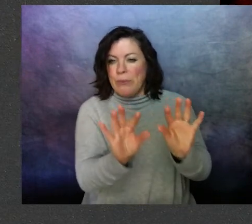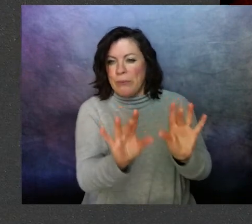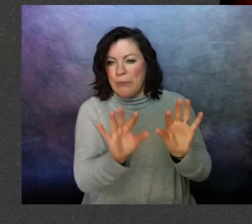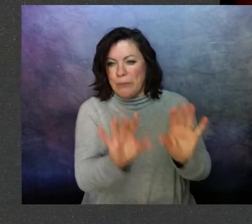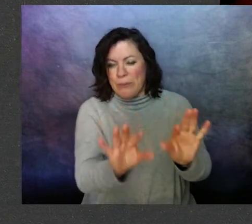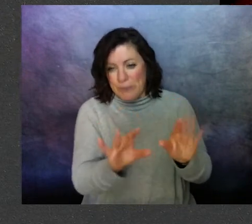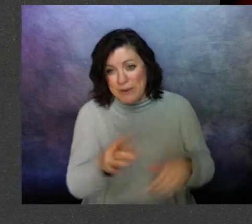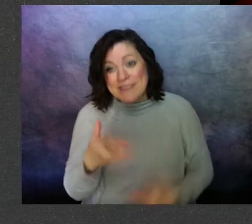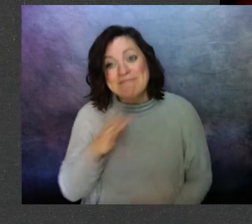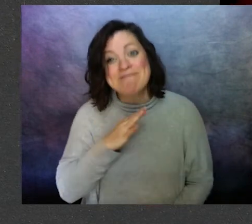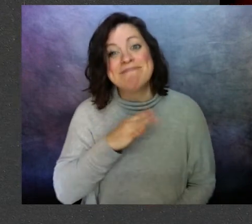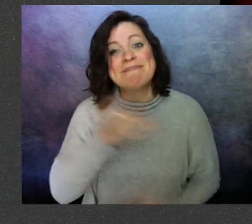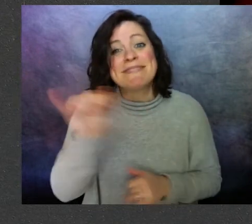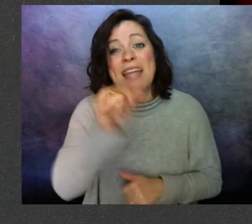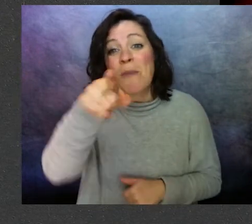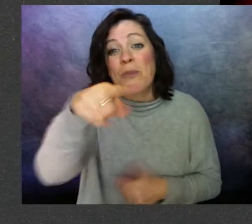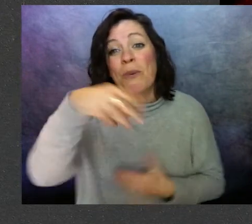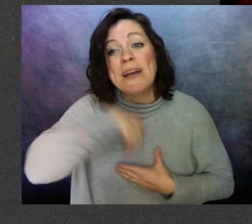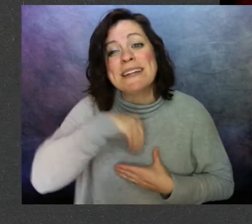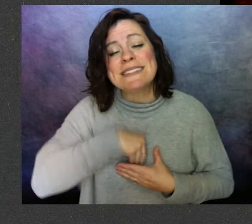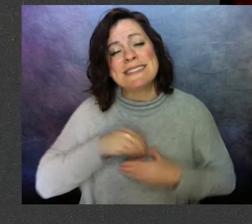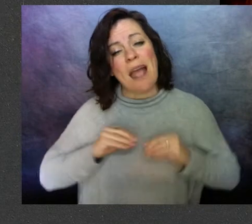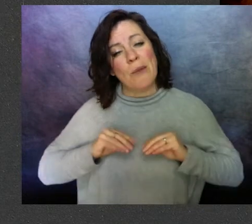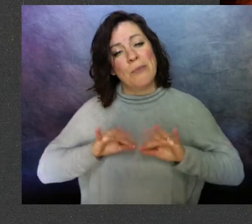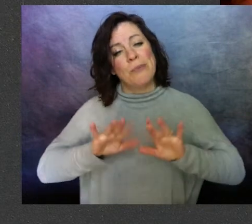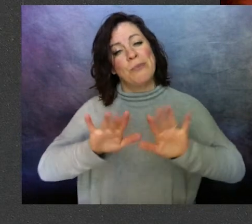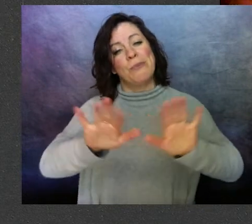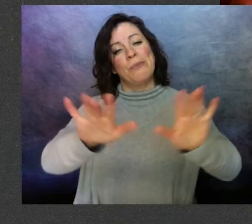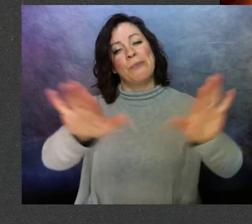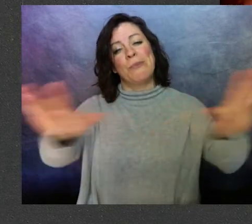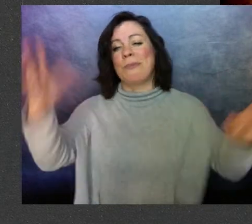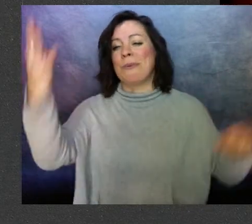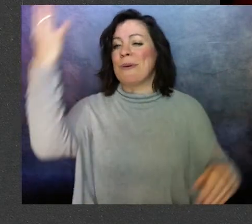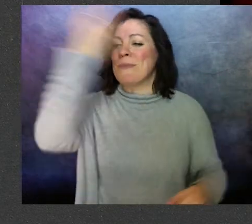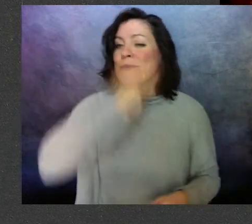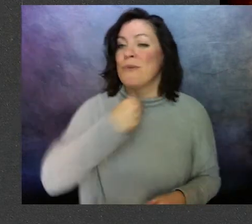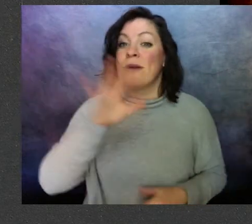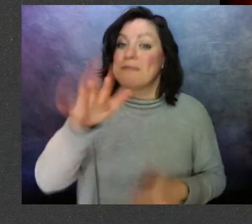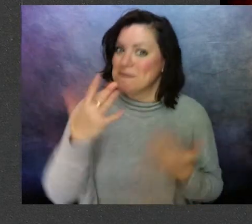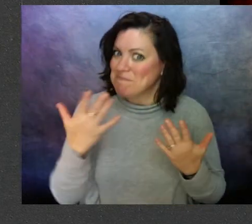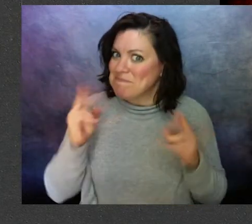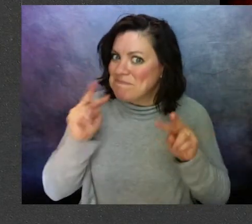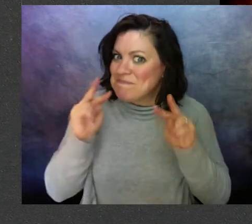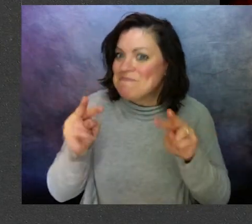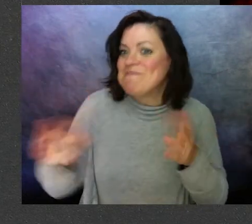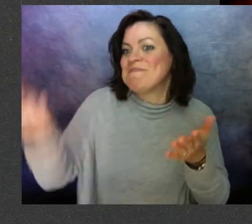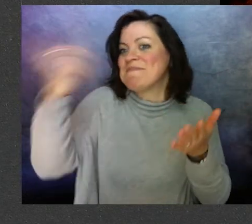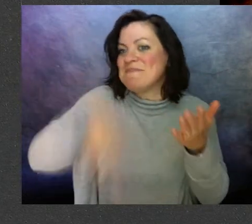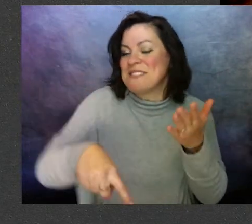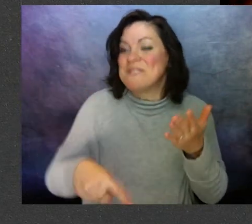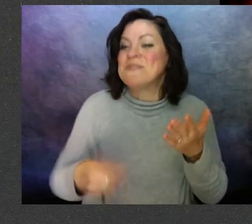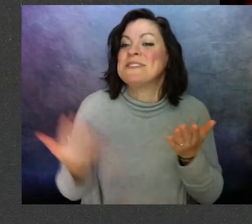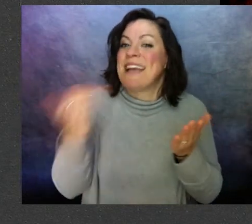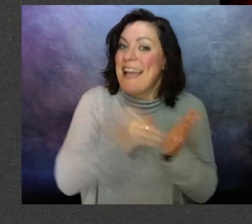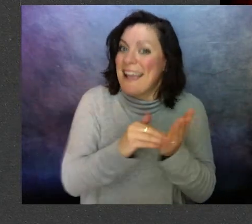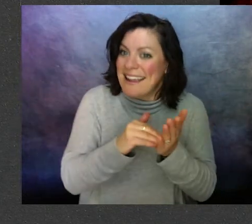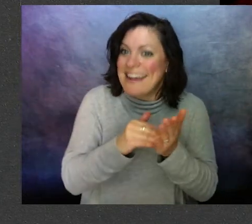you will join us again. And until then, I hope that you keep falling for leaves,